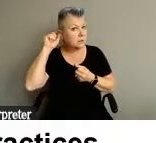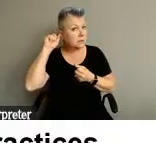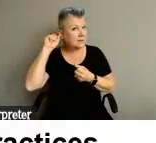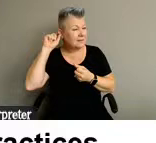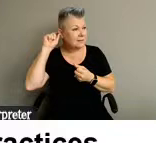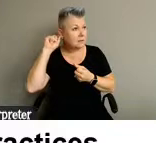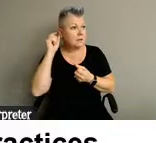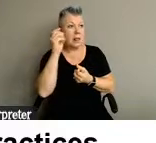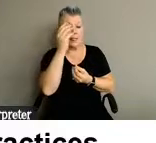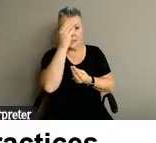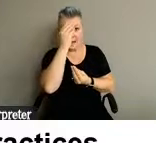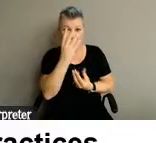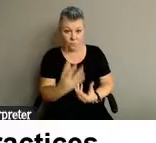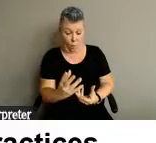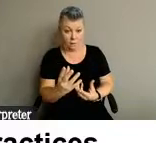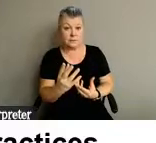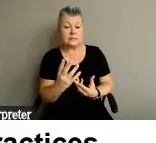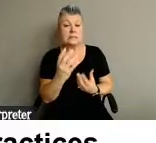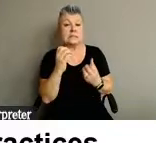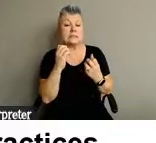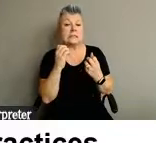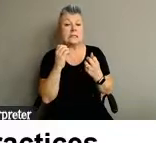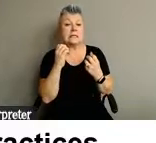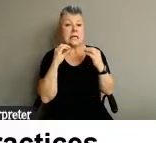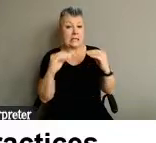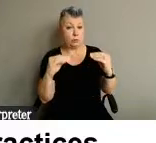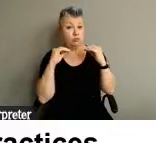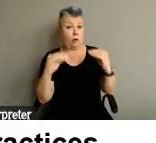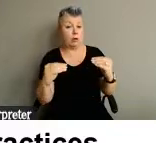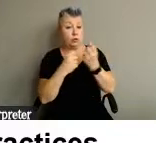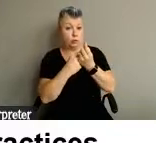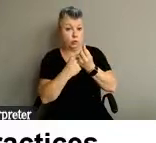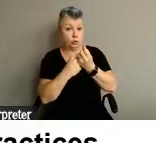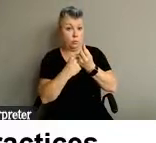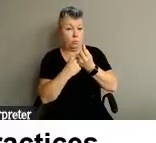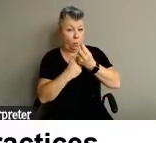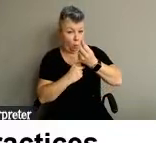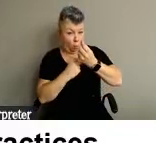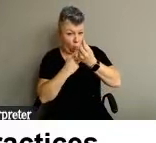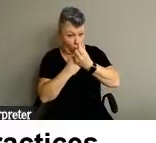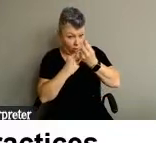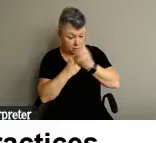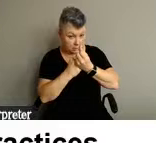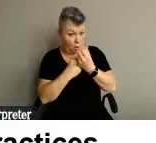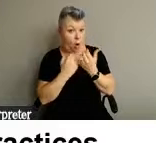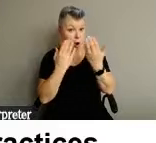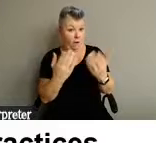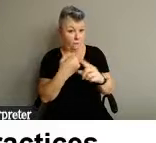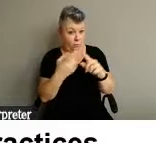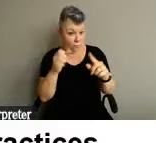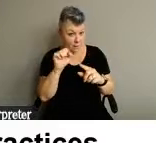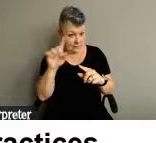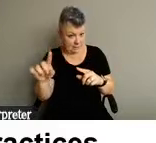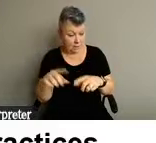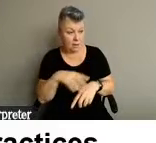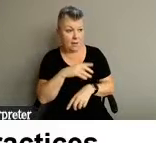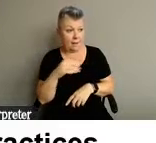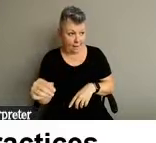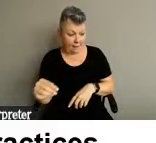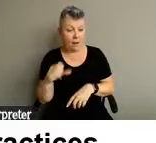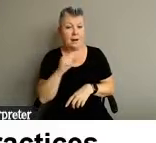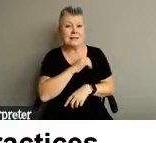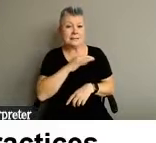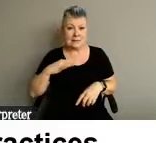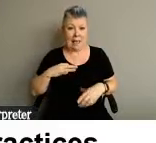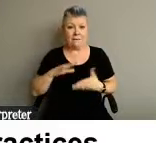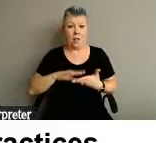that informs of instructional supports that are offered by SSD. Our focus on instructional as well as staff learning